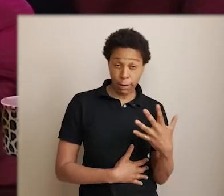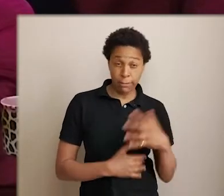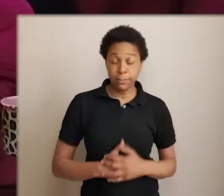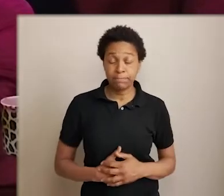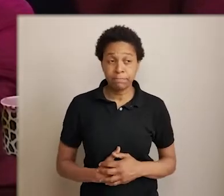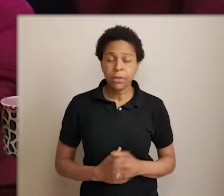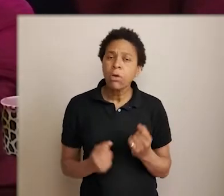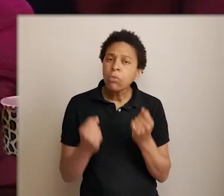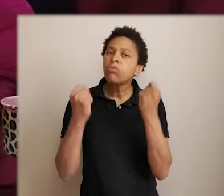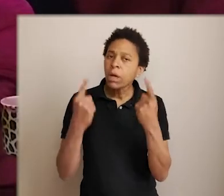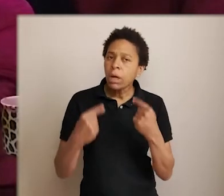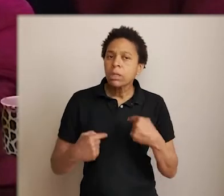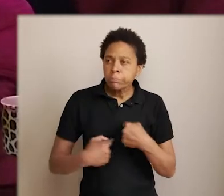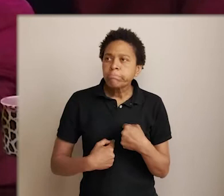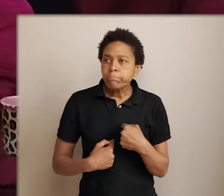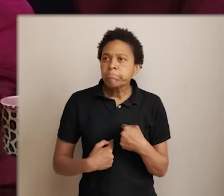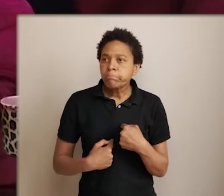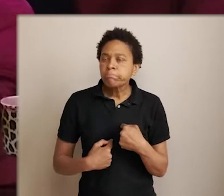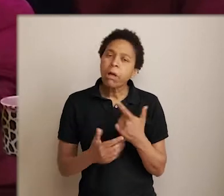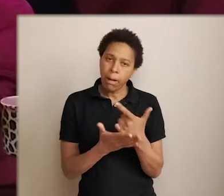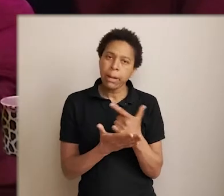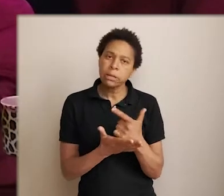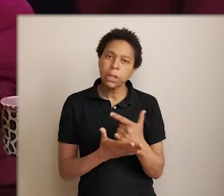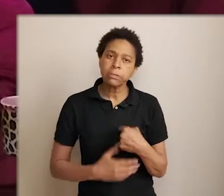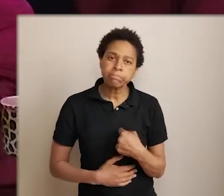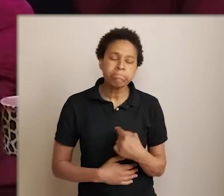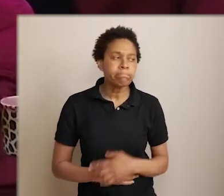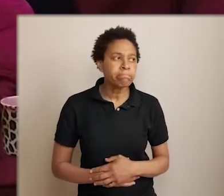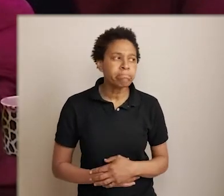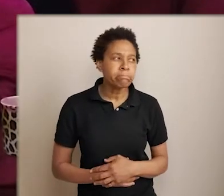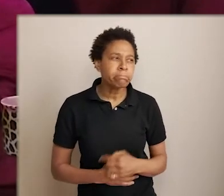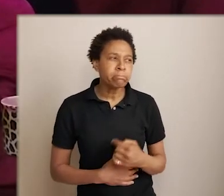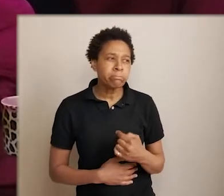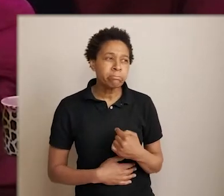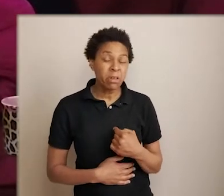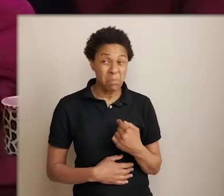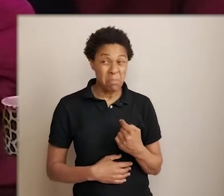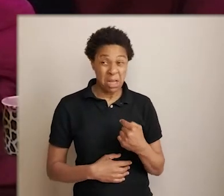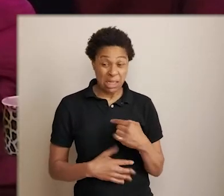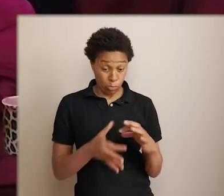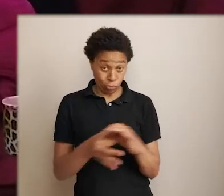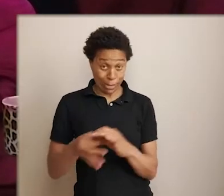I'd realised that I was a lesbian, but I was in an abusive,